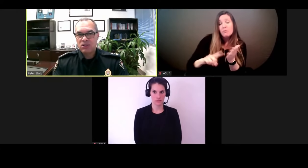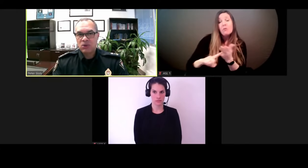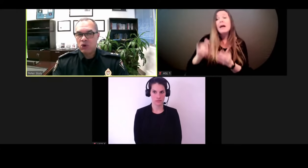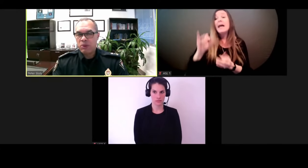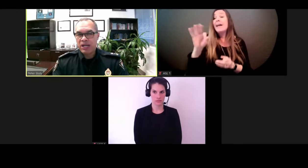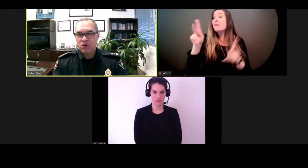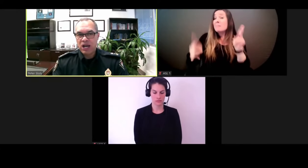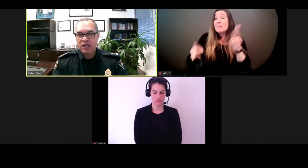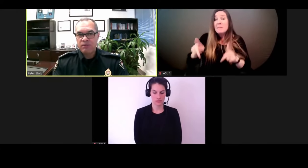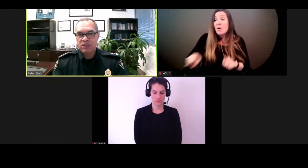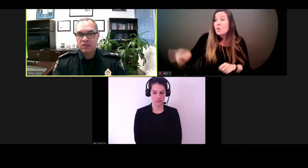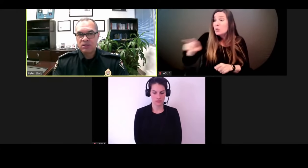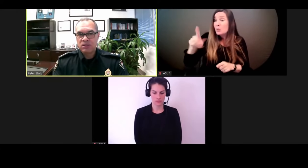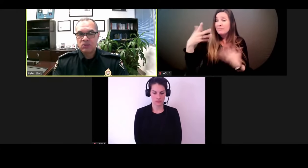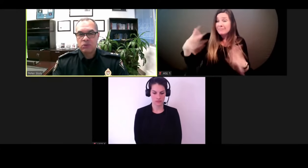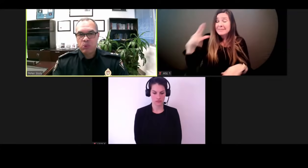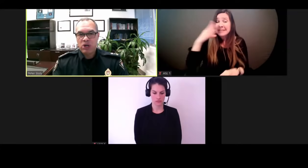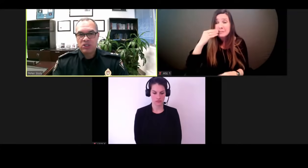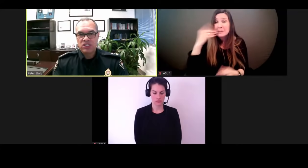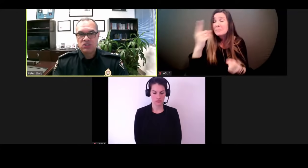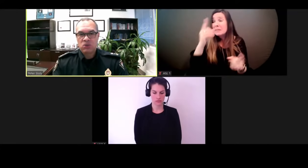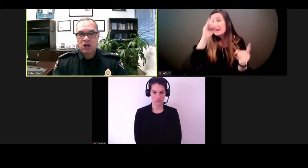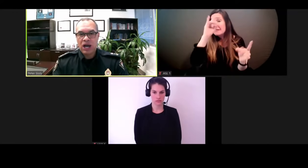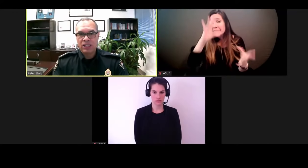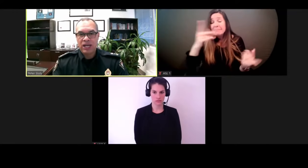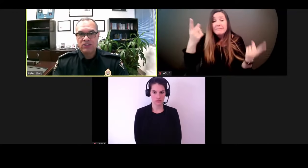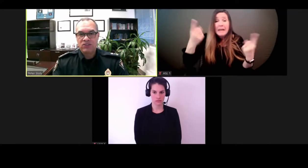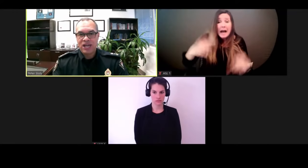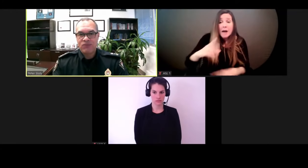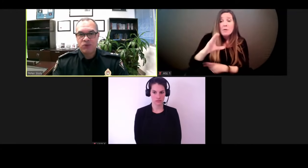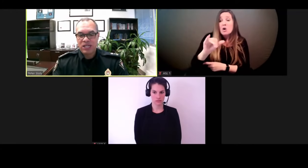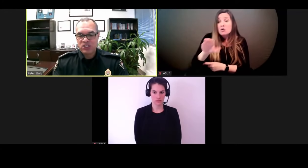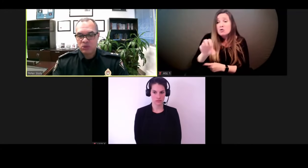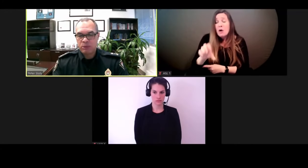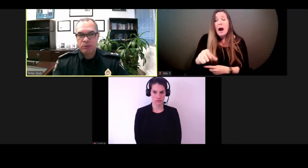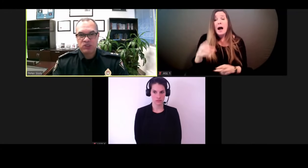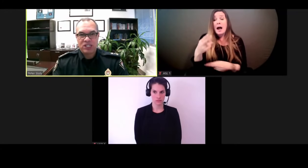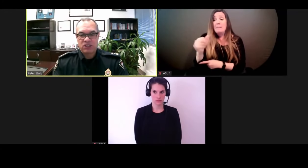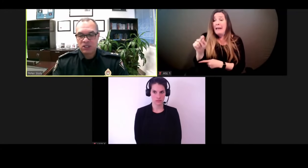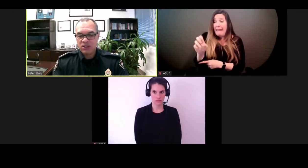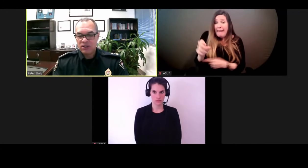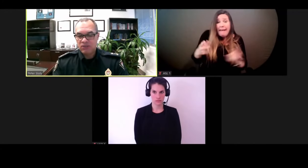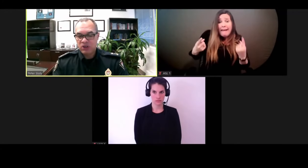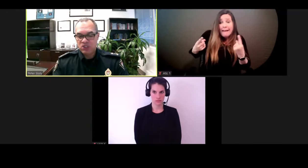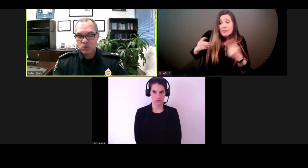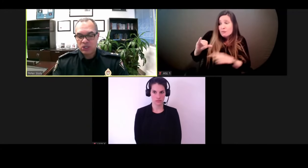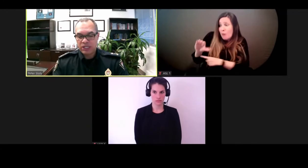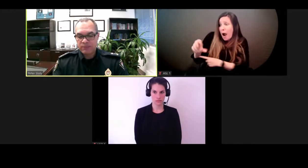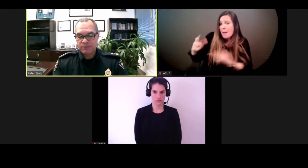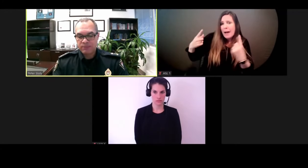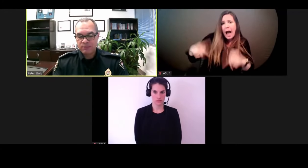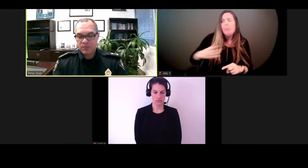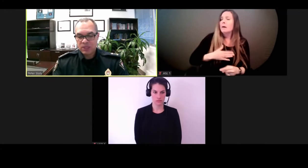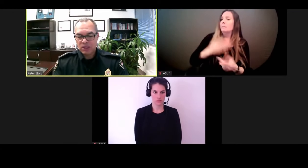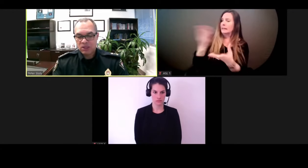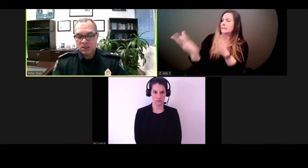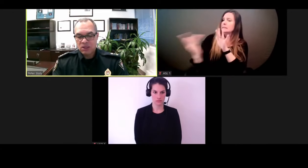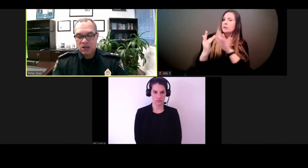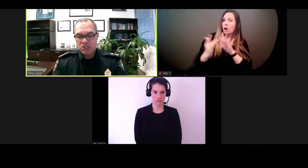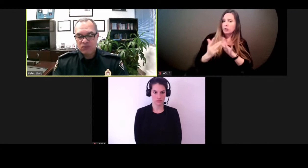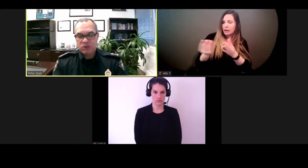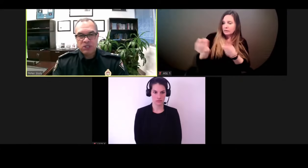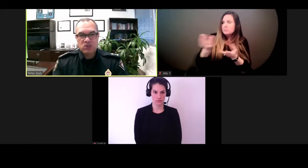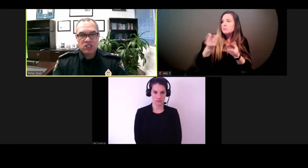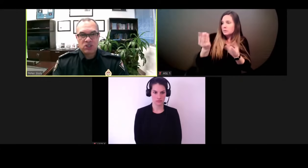hate or by crime to report these to our hotlines. That information will be presented very shortly.